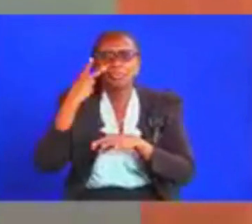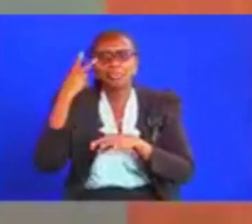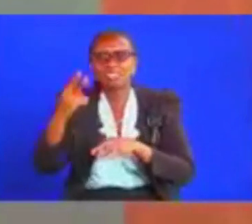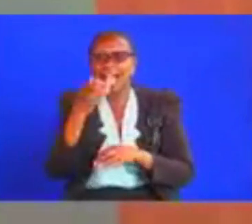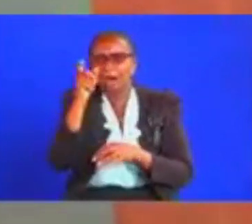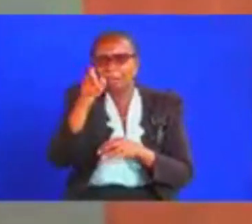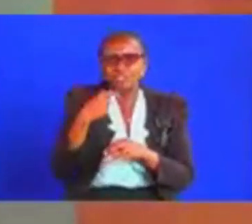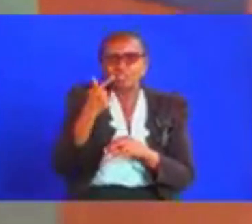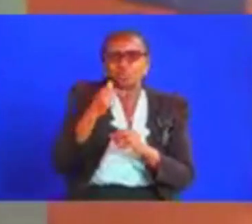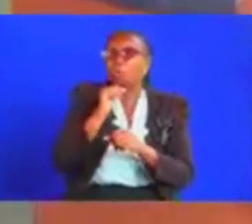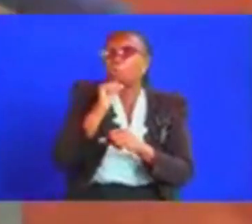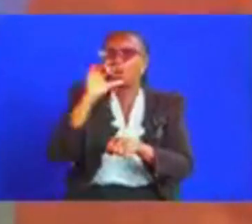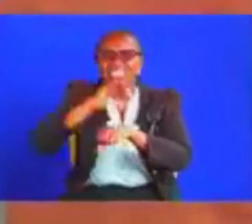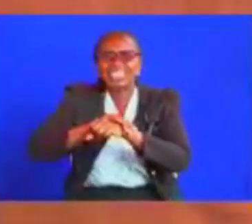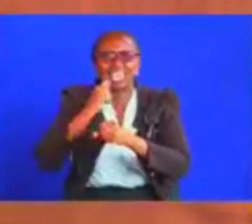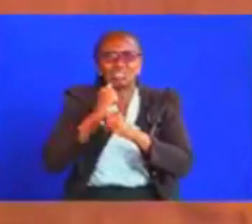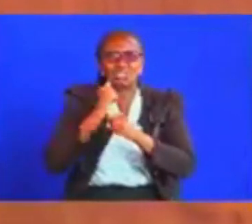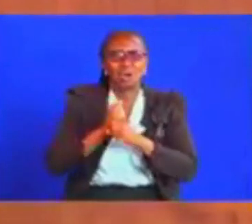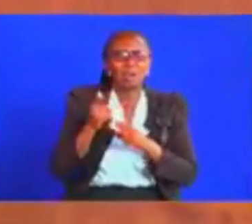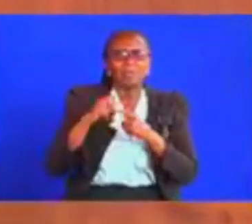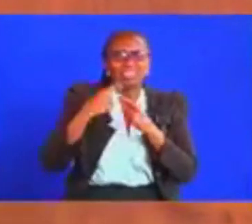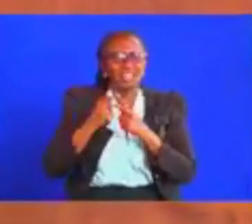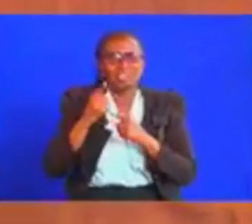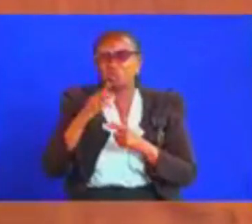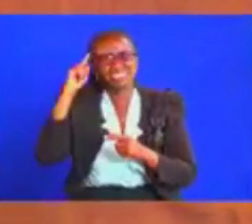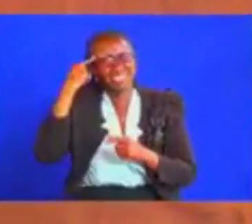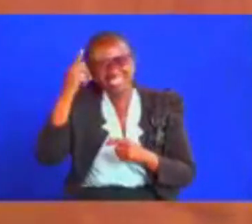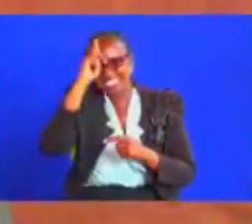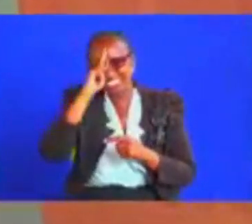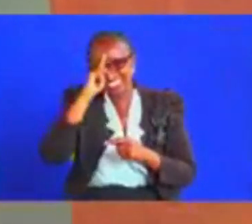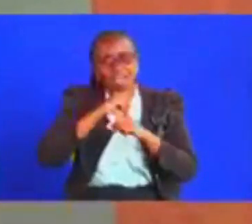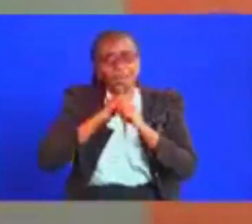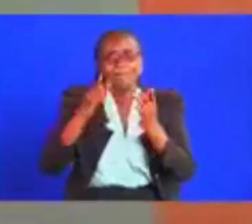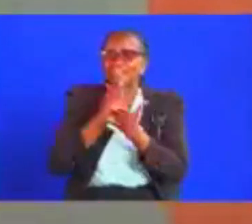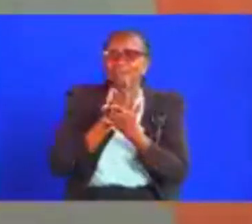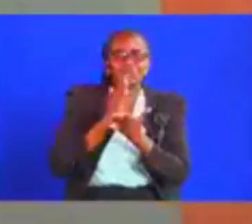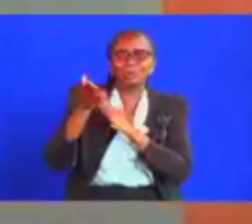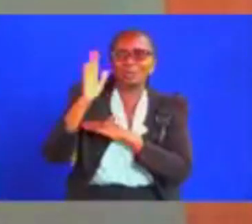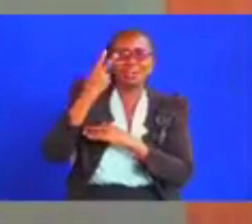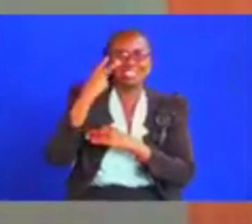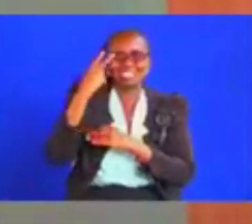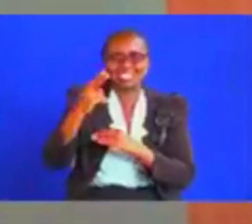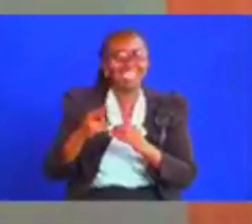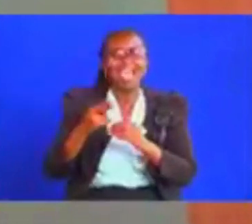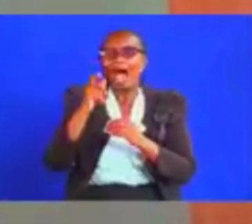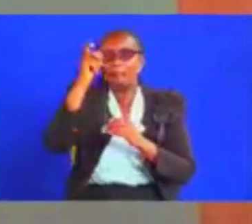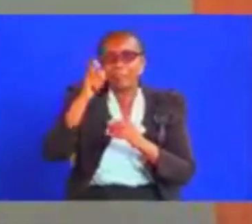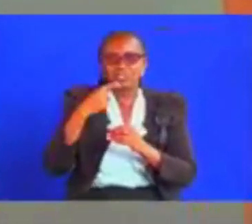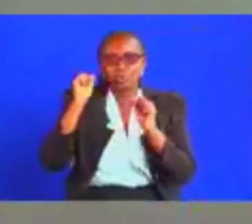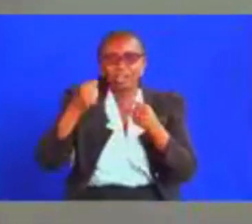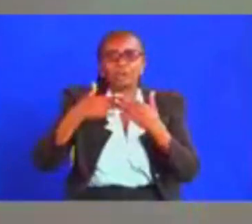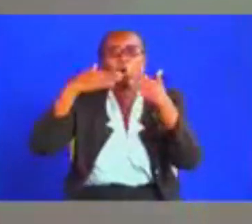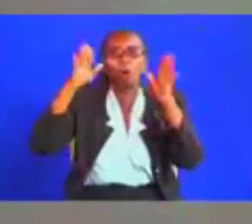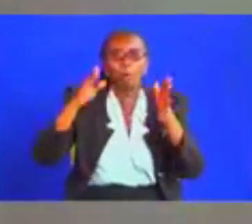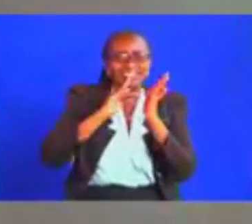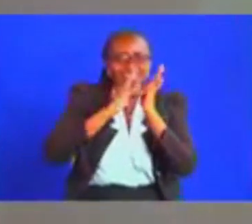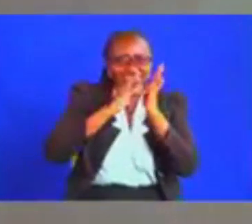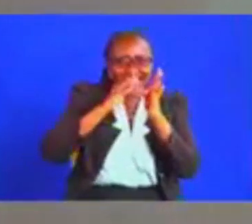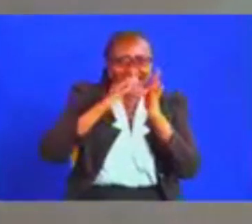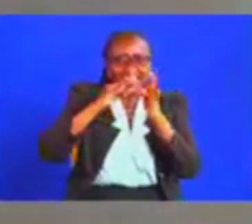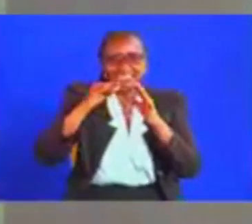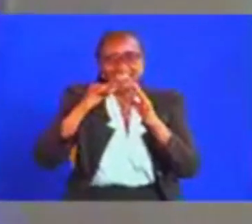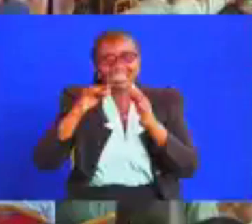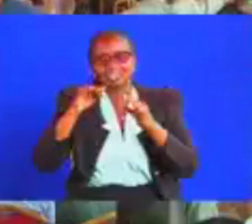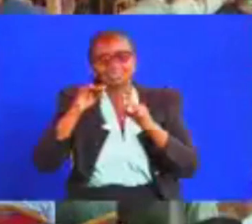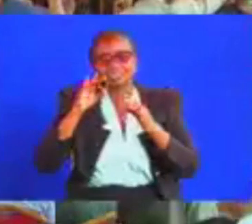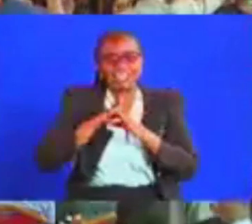not getting a job and feeling you are not serious, he's seen an entrepreneur that can open up the gates of finances for 2 million people.